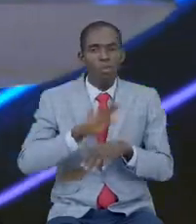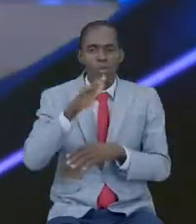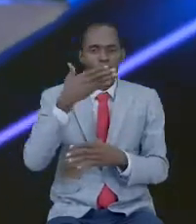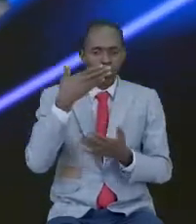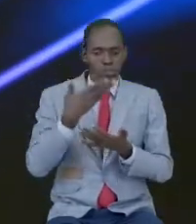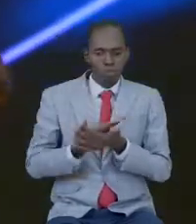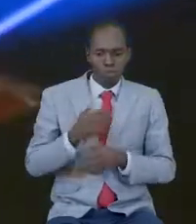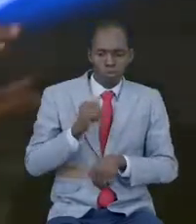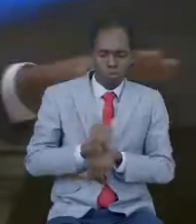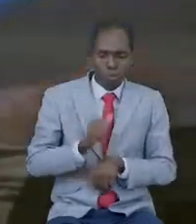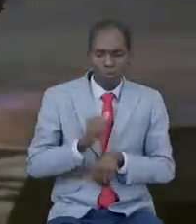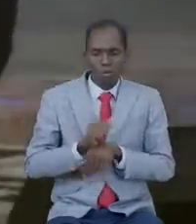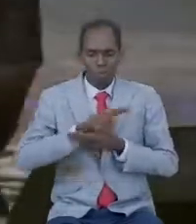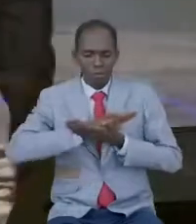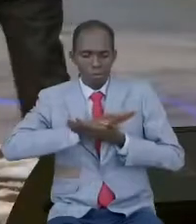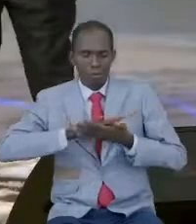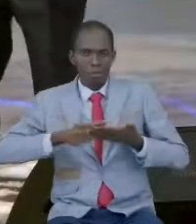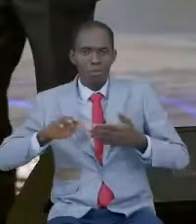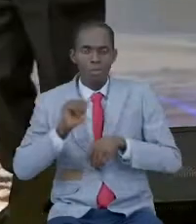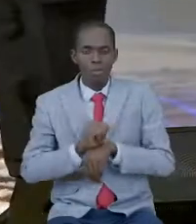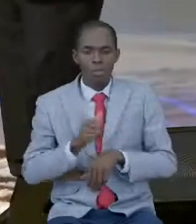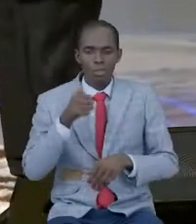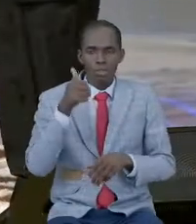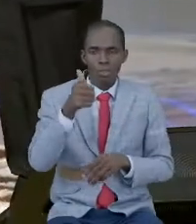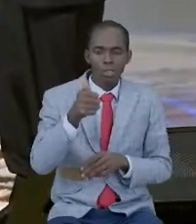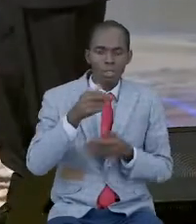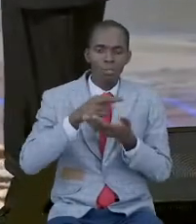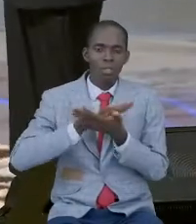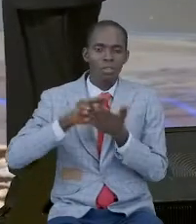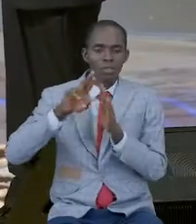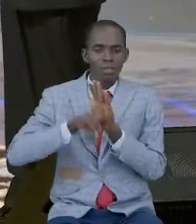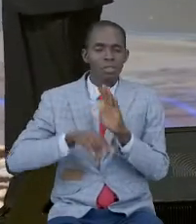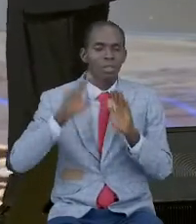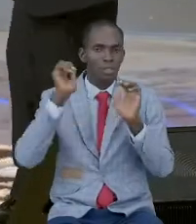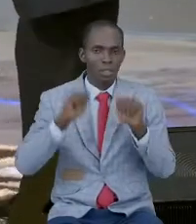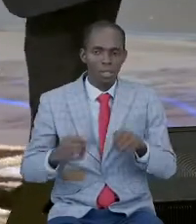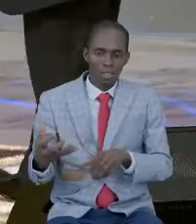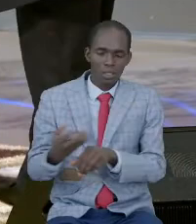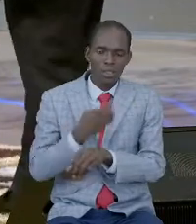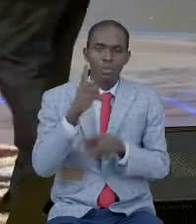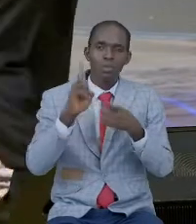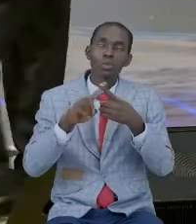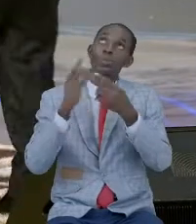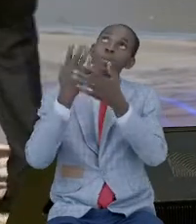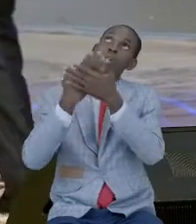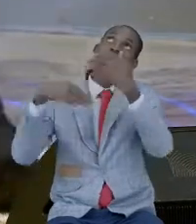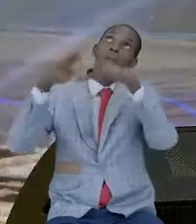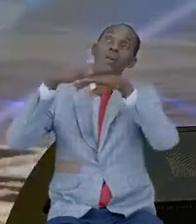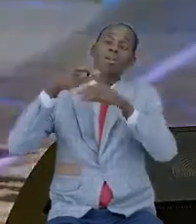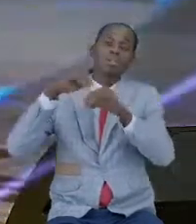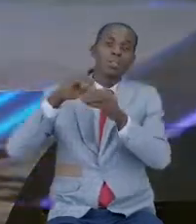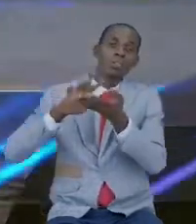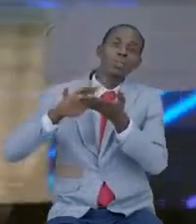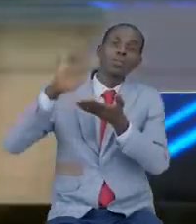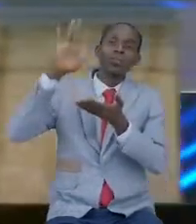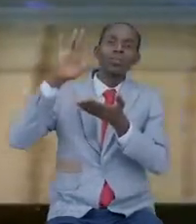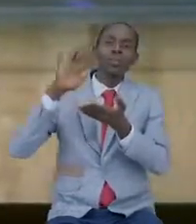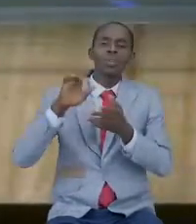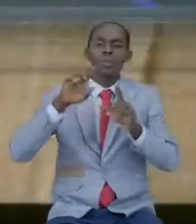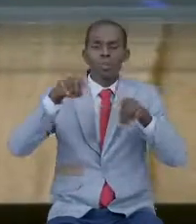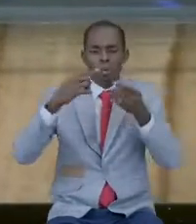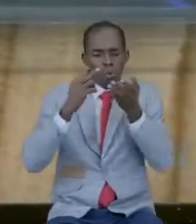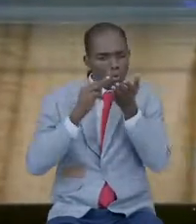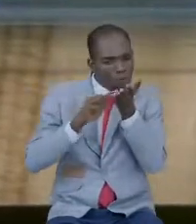righteous works, your self-righteousness will get you to glory? It says, go check up in